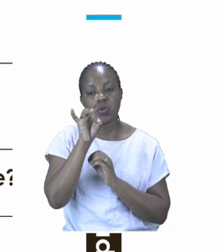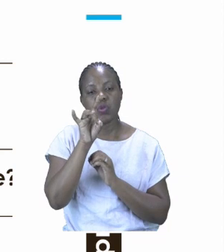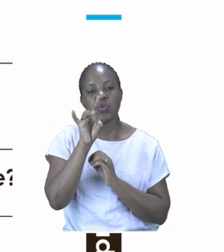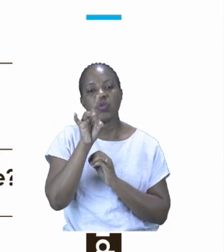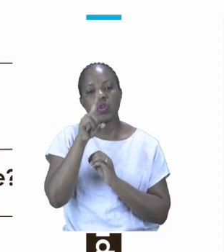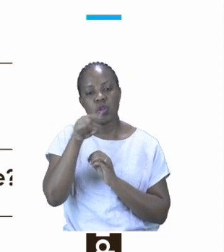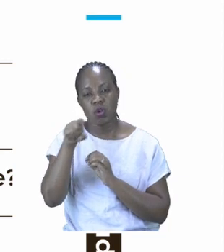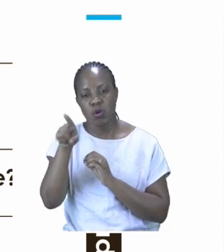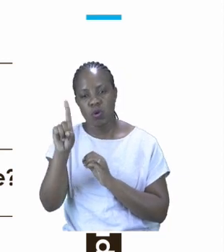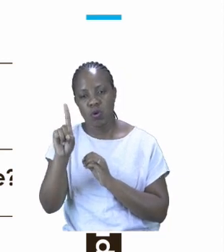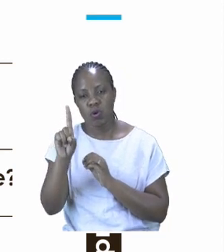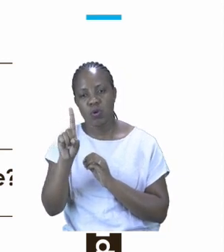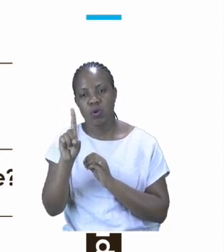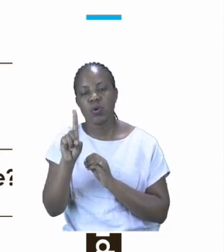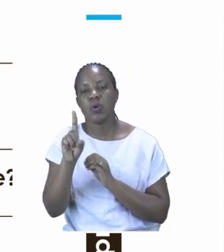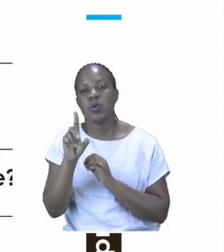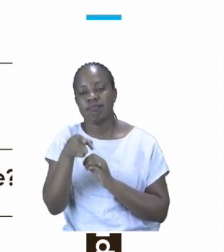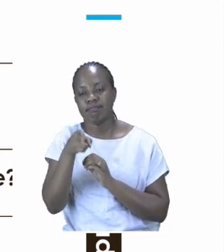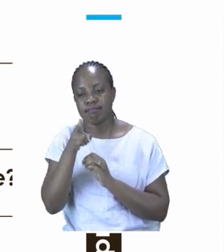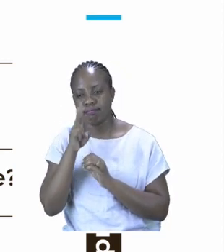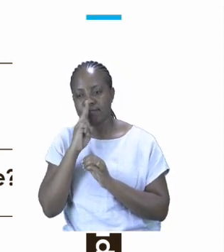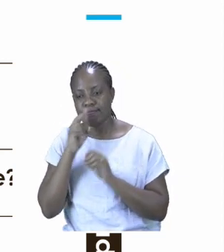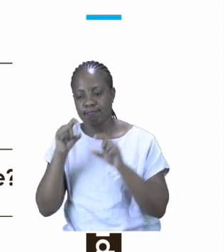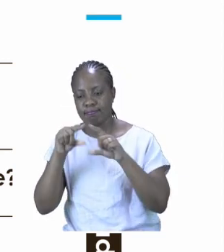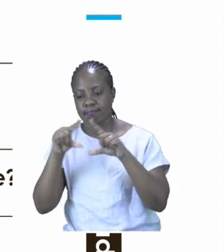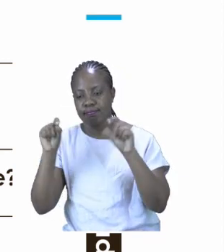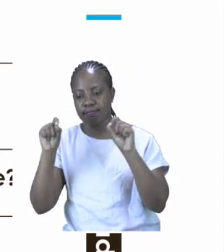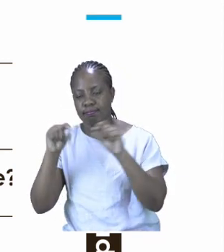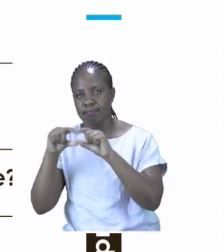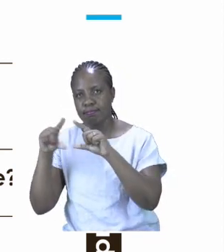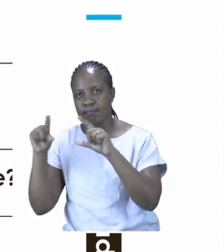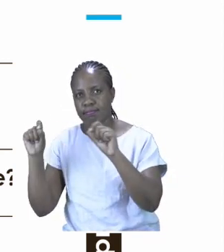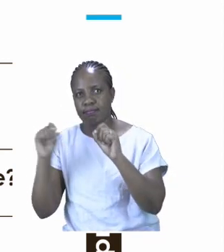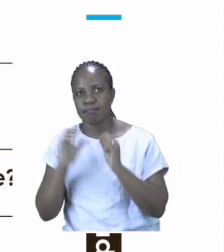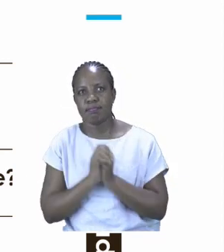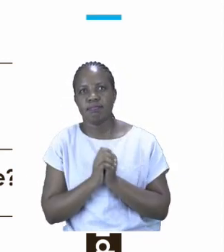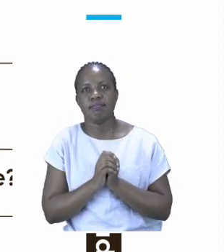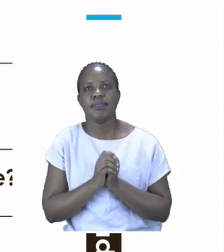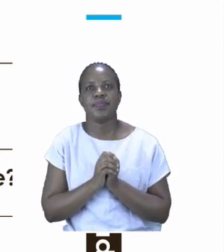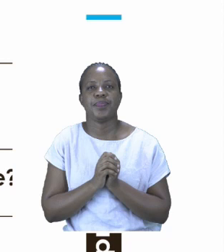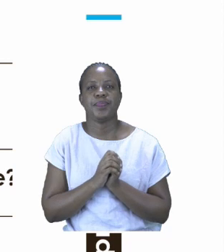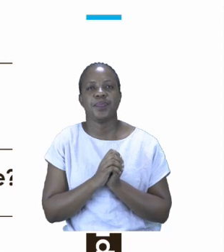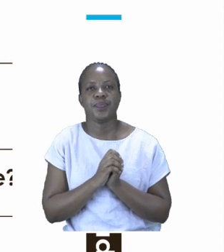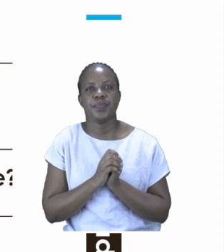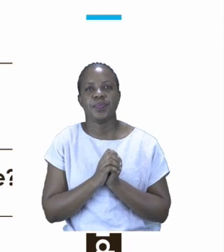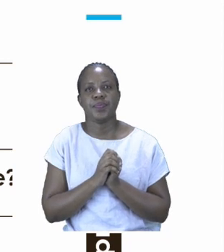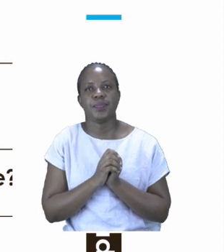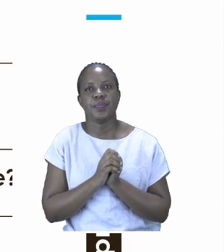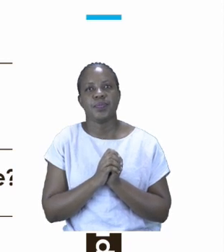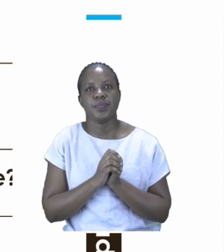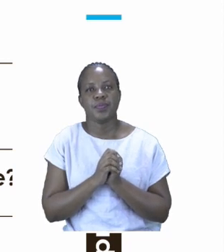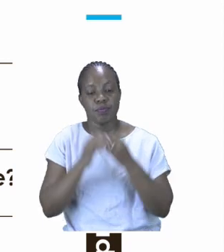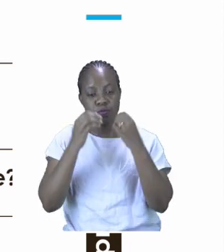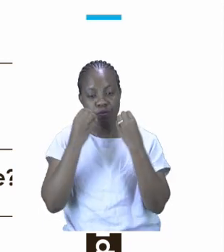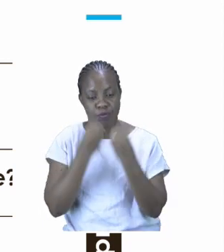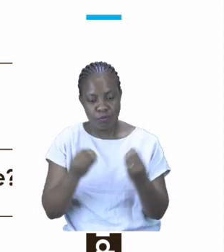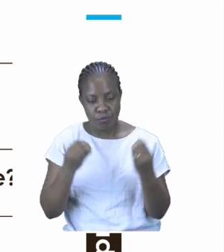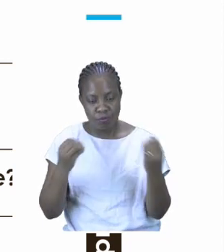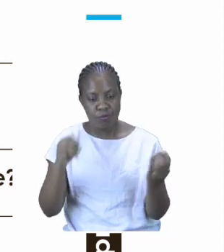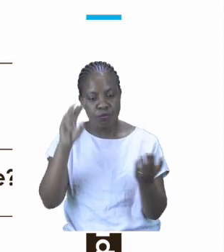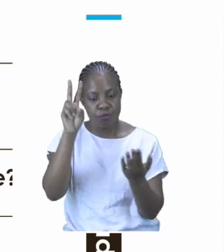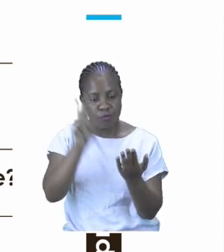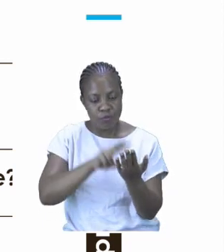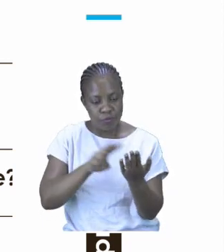answer from the box. The seventh one says, why must the